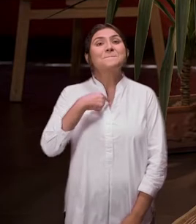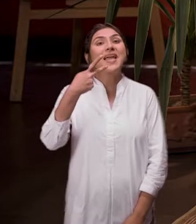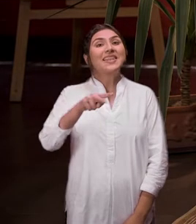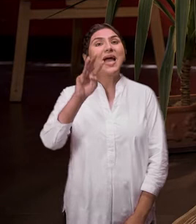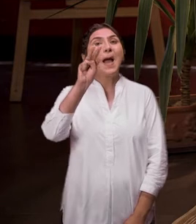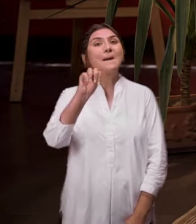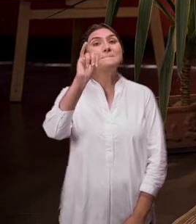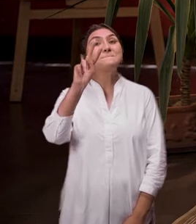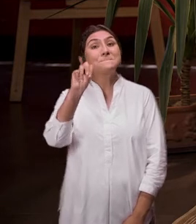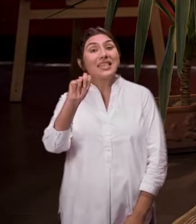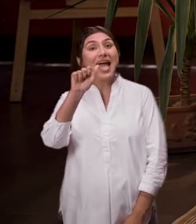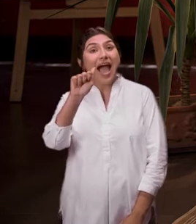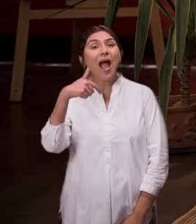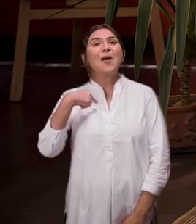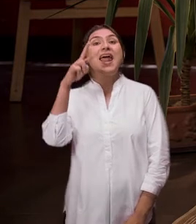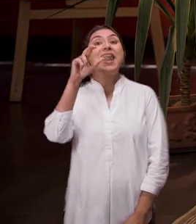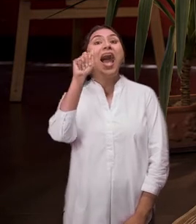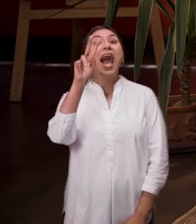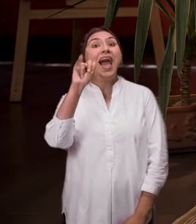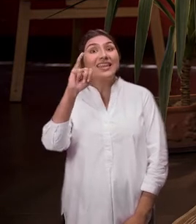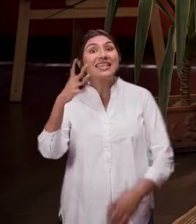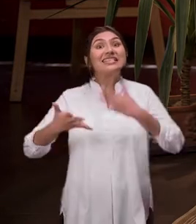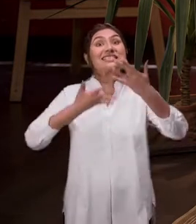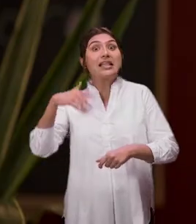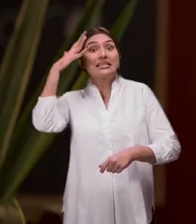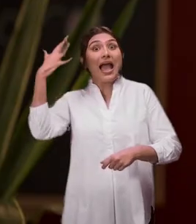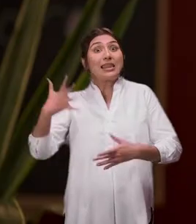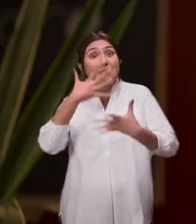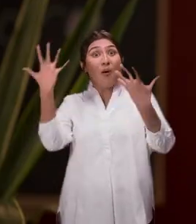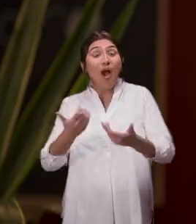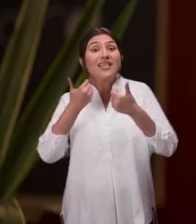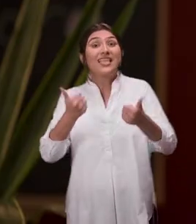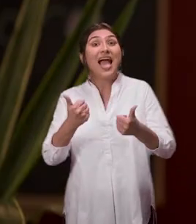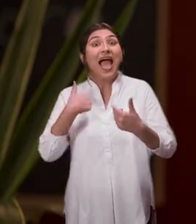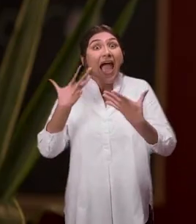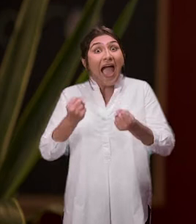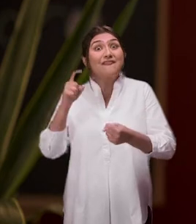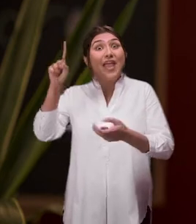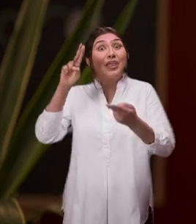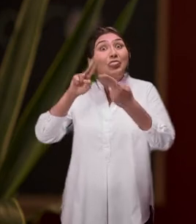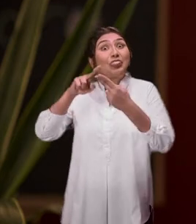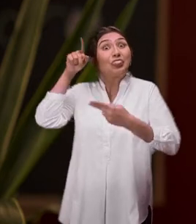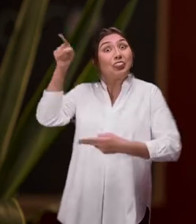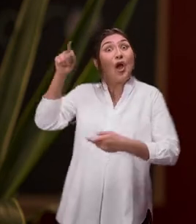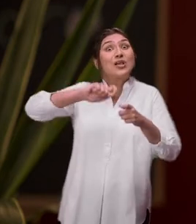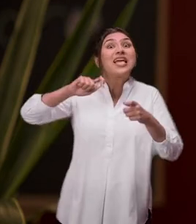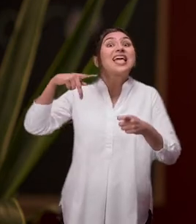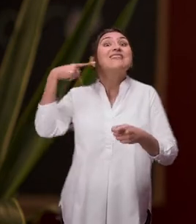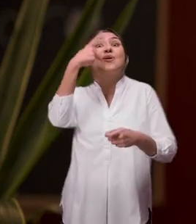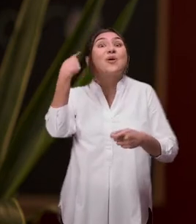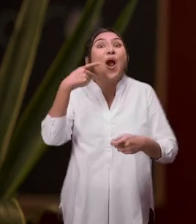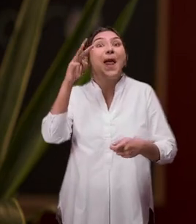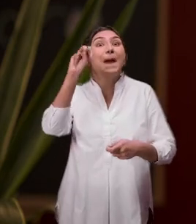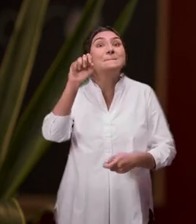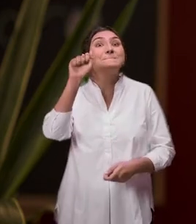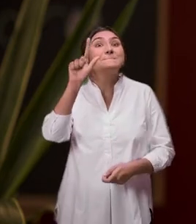Bye. Hello friends, mera naam hai Mina and you are watching Rani Ki Zubani. Aaj hum ek bahut khaas kahani padhne ja rahe hain. Ek bahut khaas hamari dost